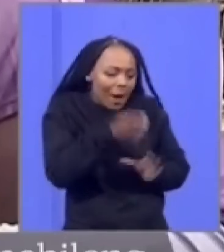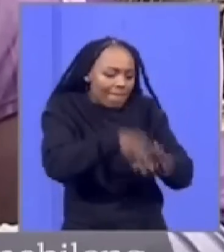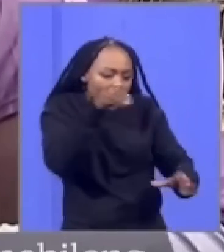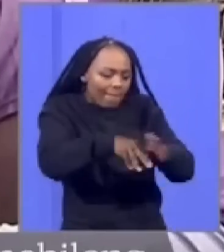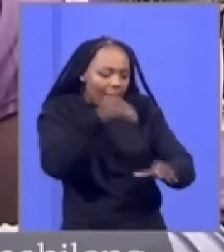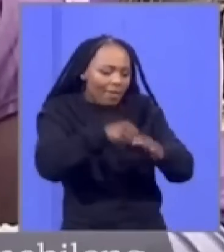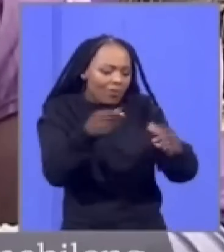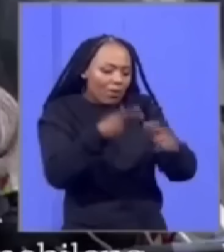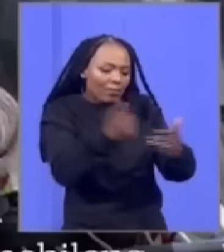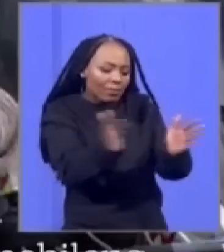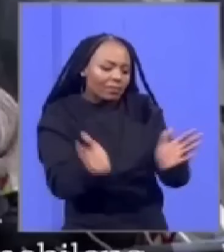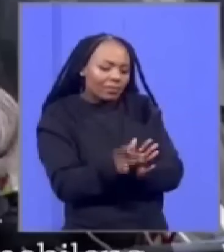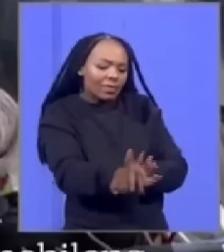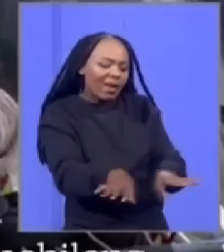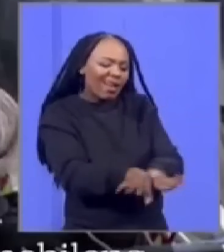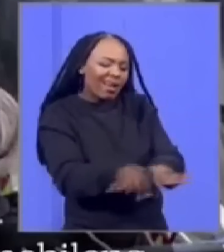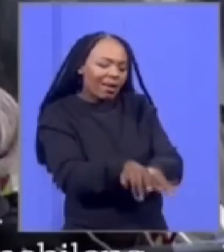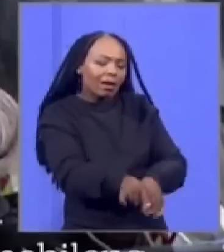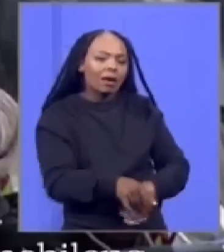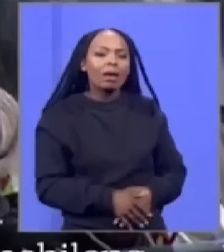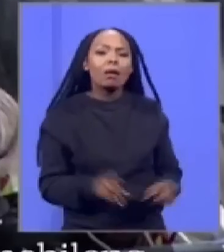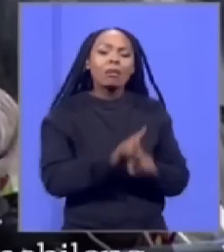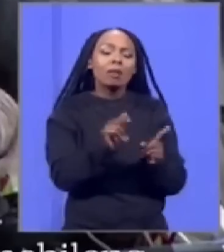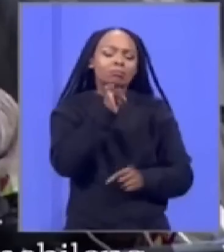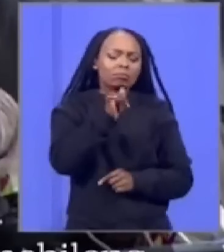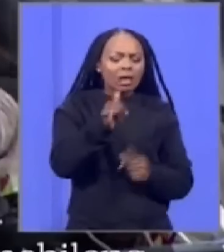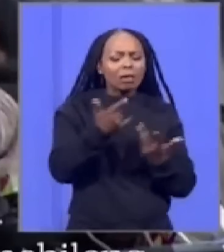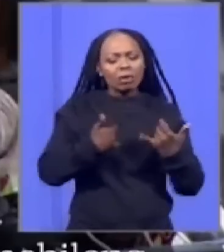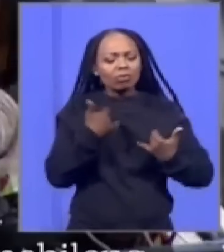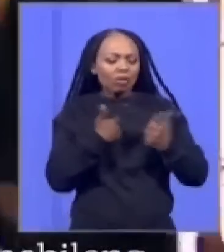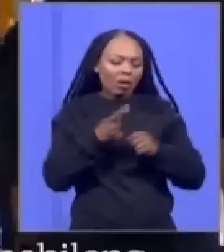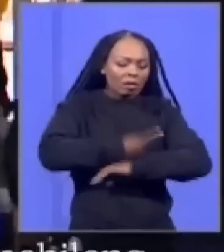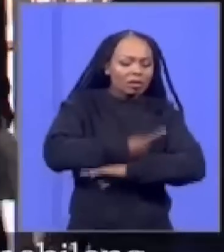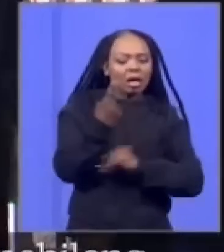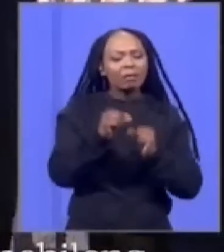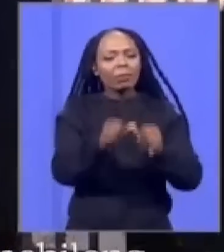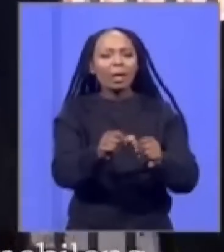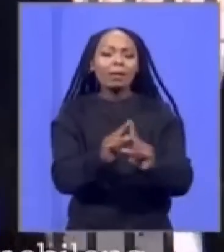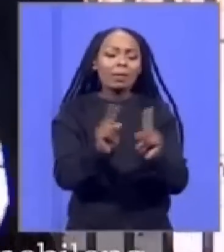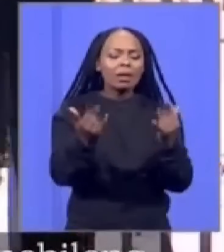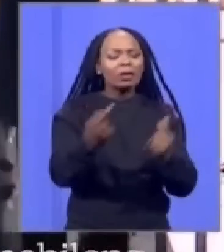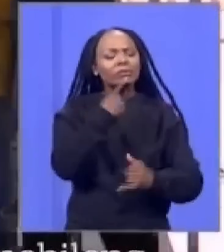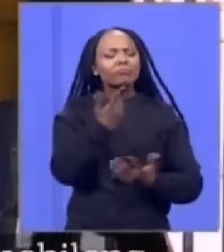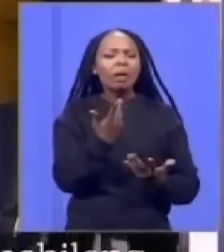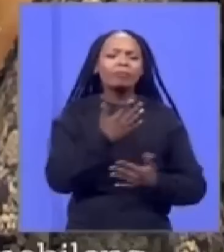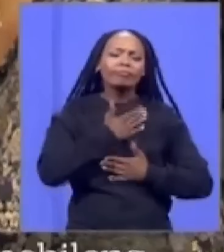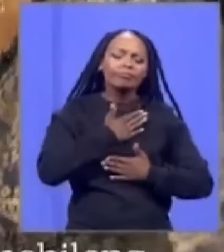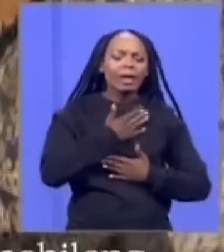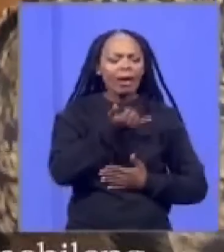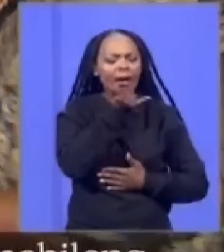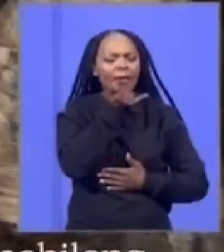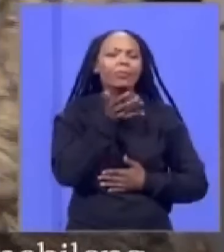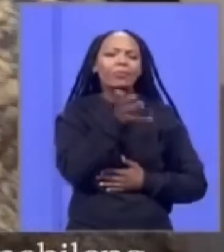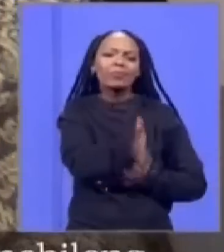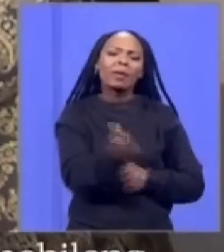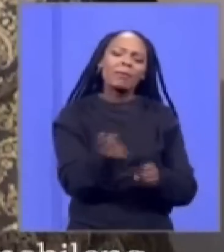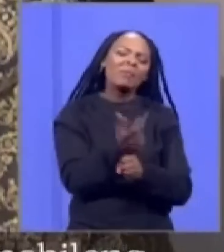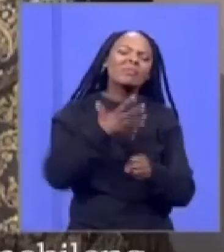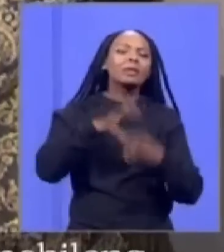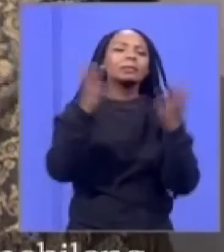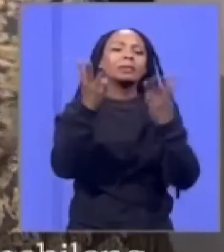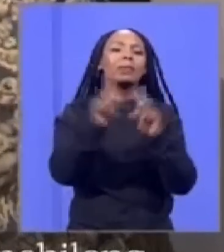bontsi bokete ka letsatsi leno le meletlo ya setlha seno le bone ba neilwe lebaka la go itumela le fa e ntse ka maikutlo